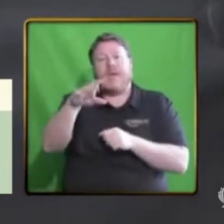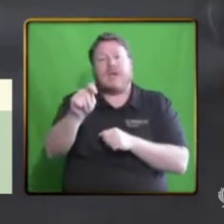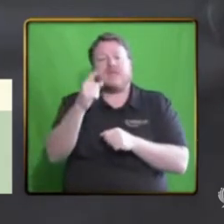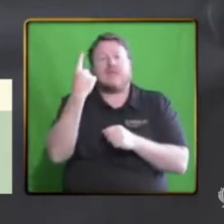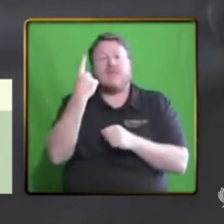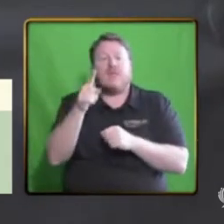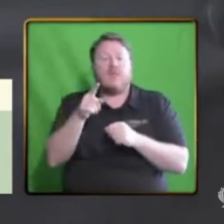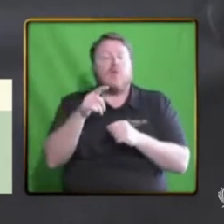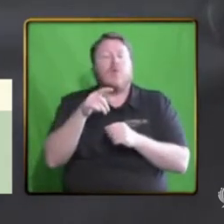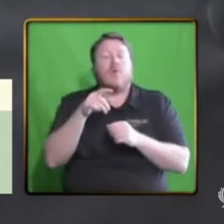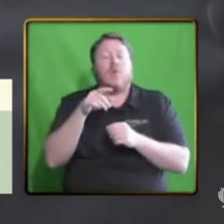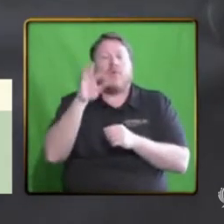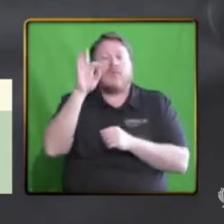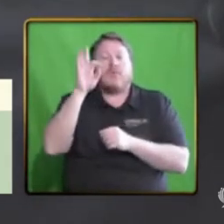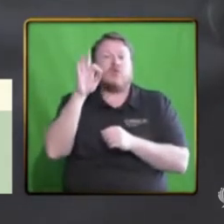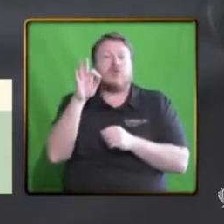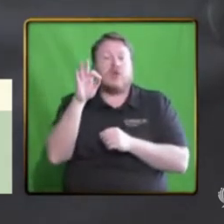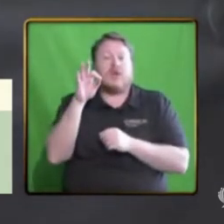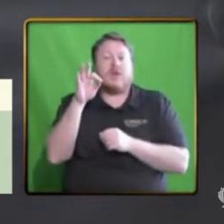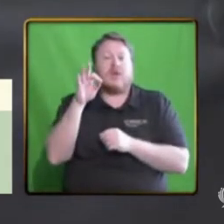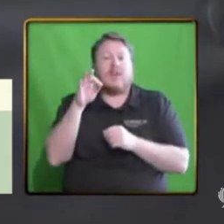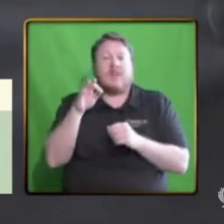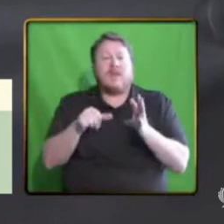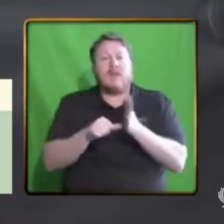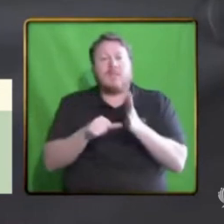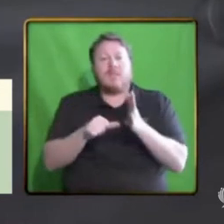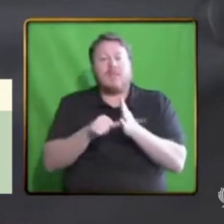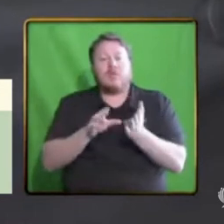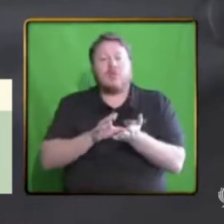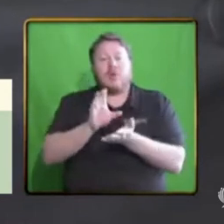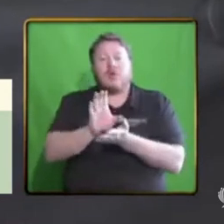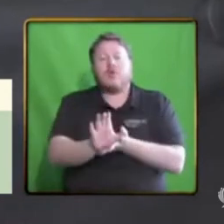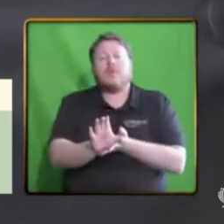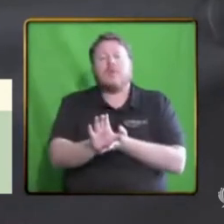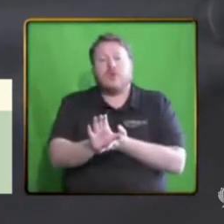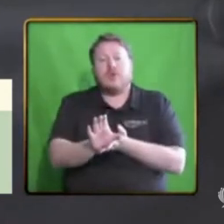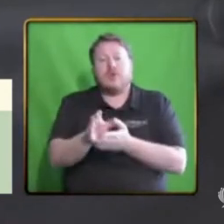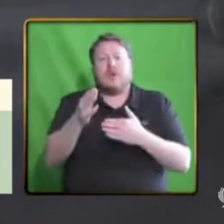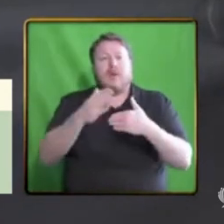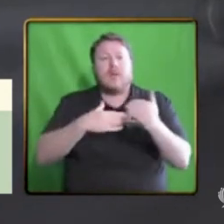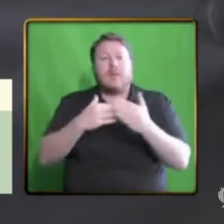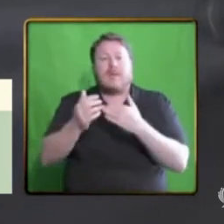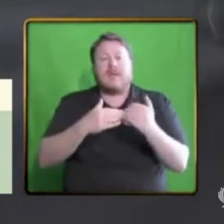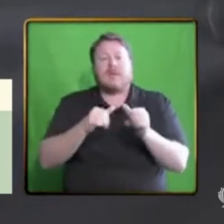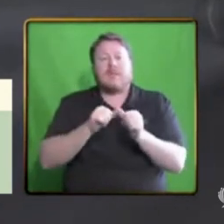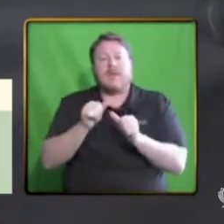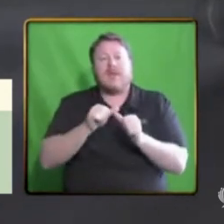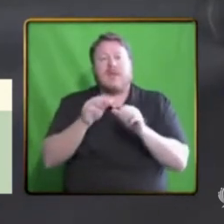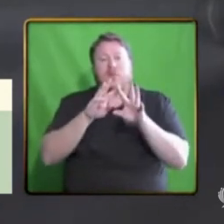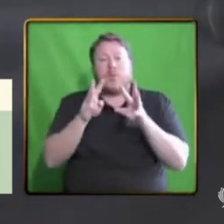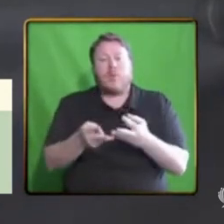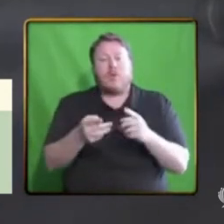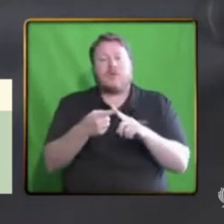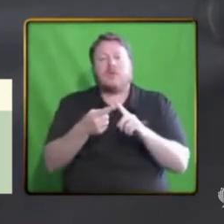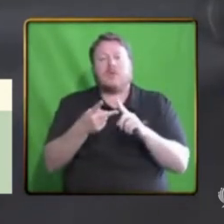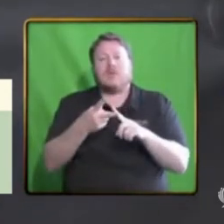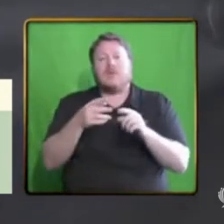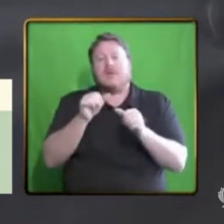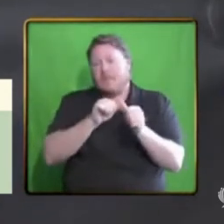Future will make a significant contribution to building a better world and a better